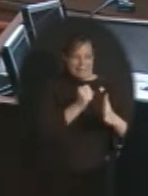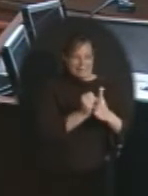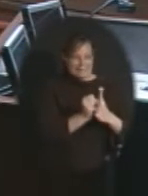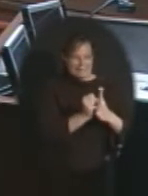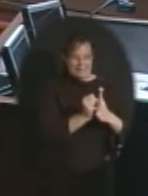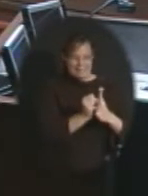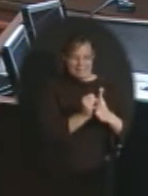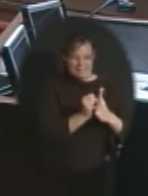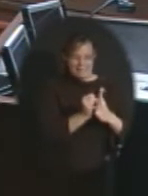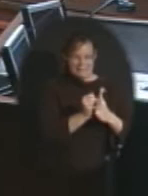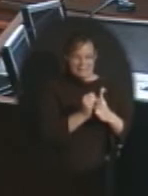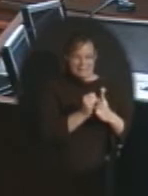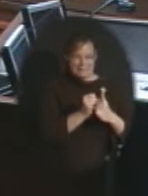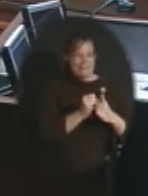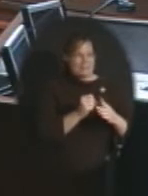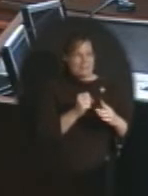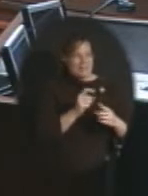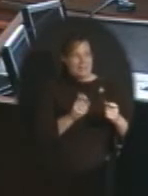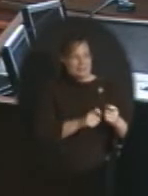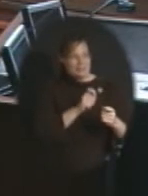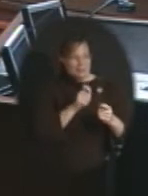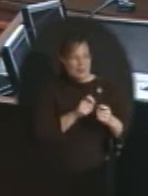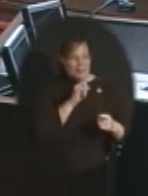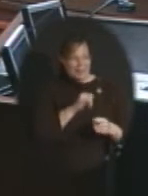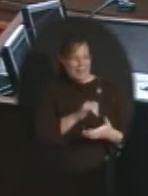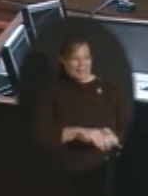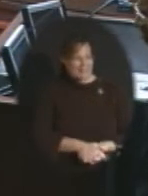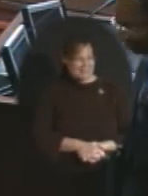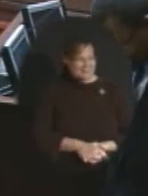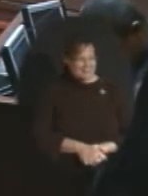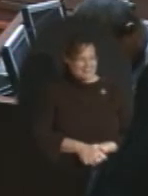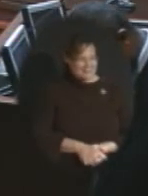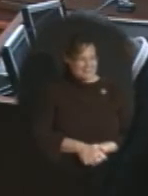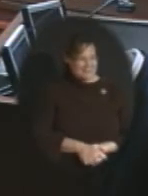To some in here, it certainly is. I